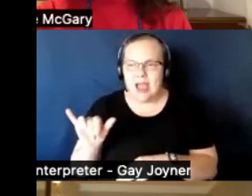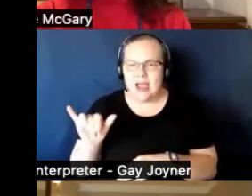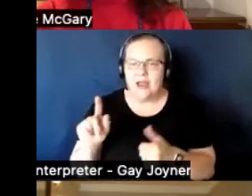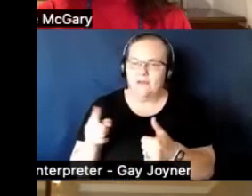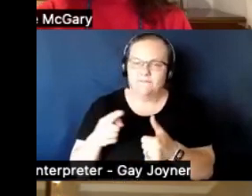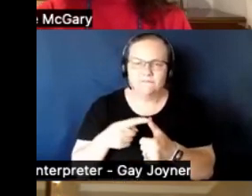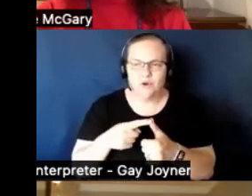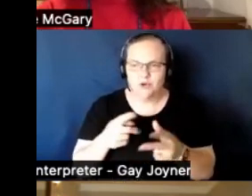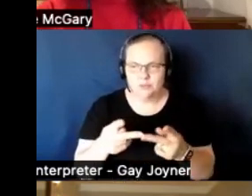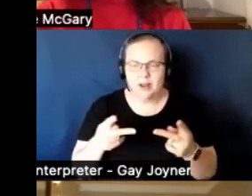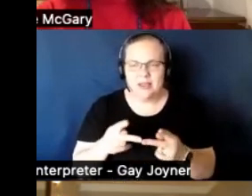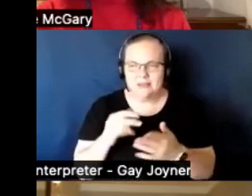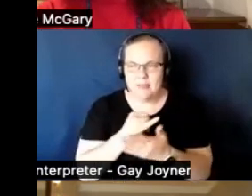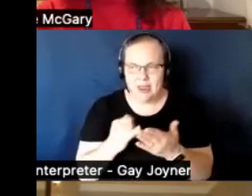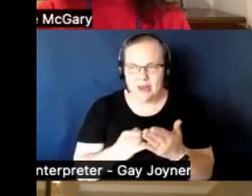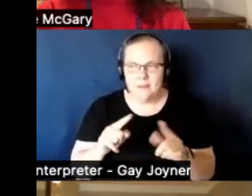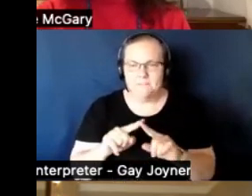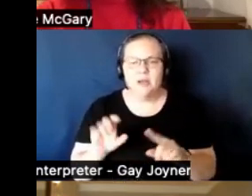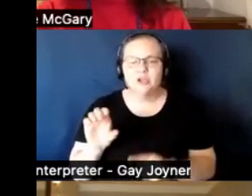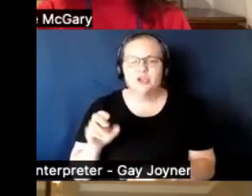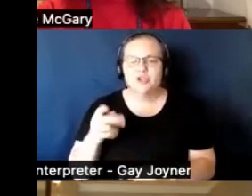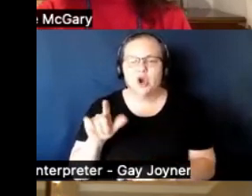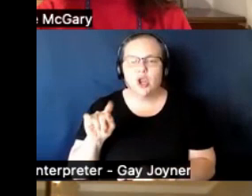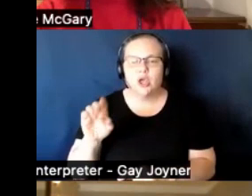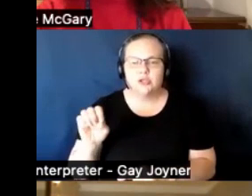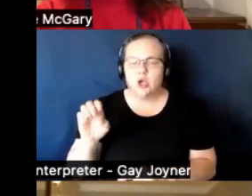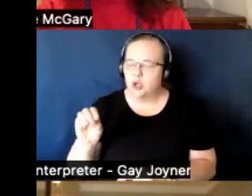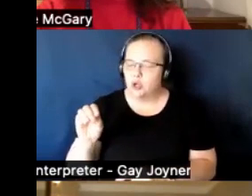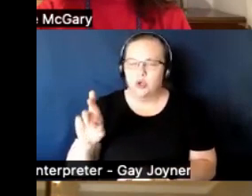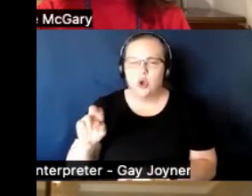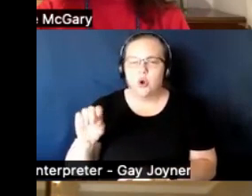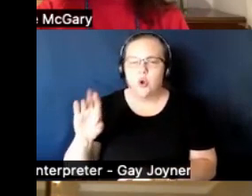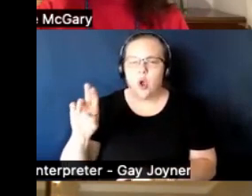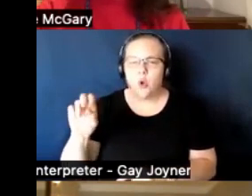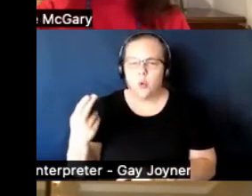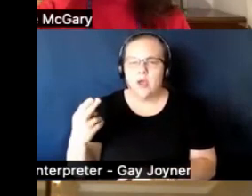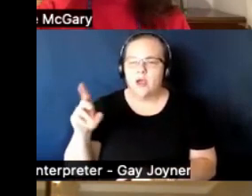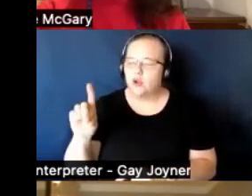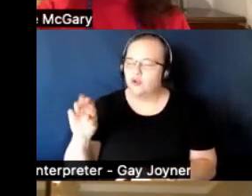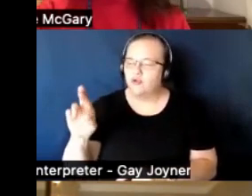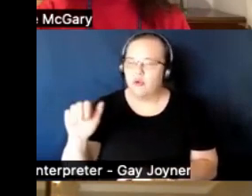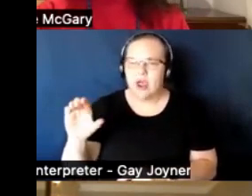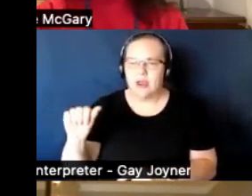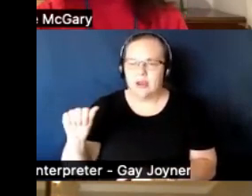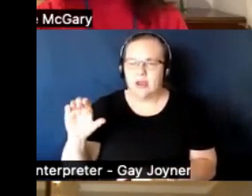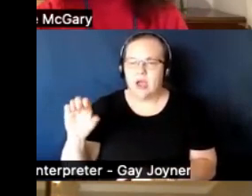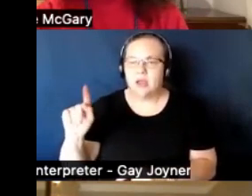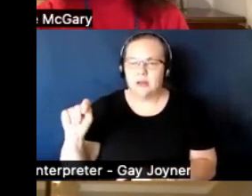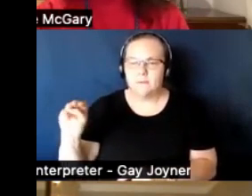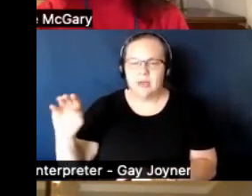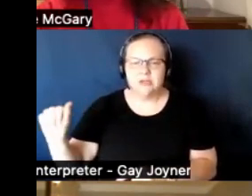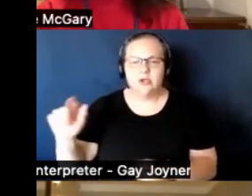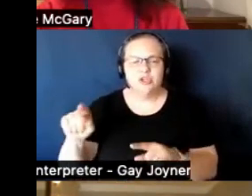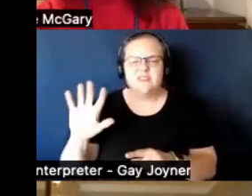Night Sky. It's by Charlotte Doro of Dracut, Massachusetts. Charlotte is a 5th grader